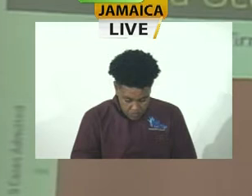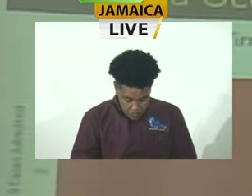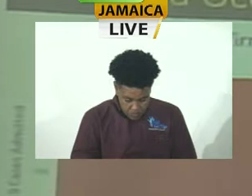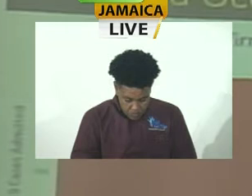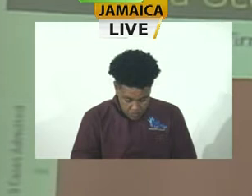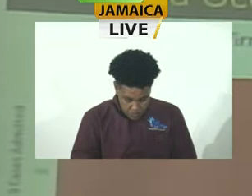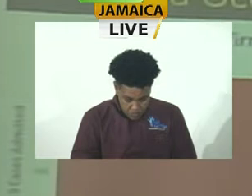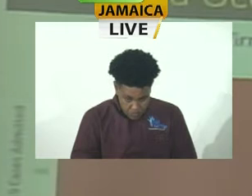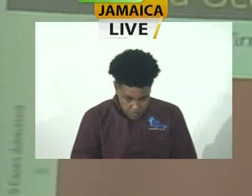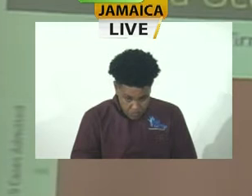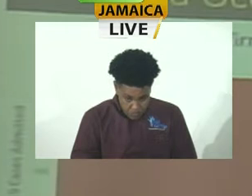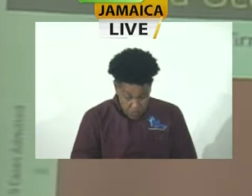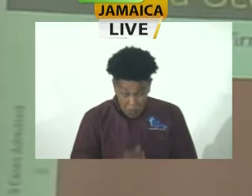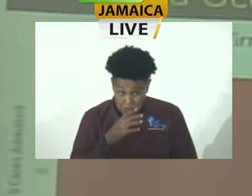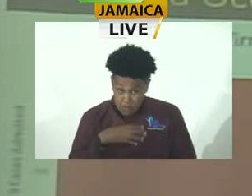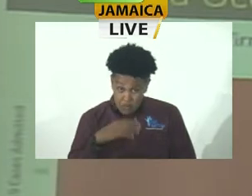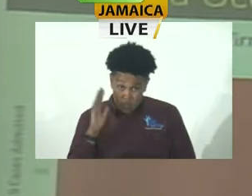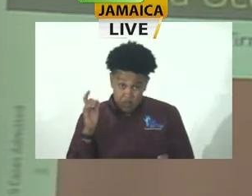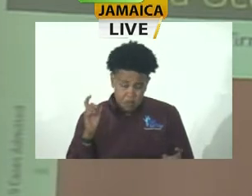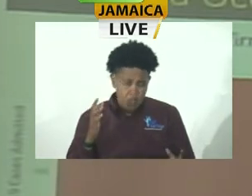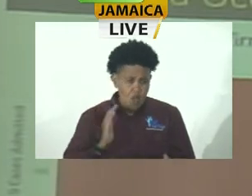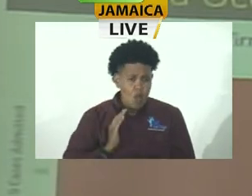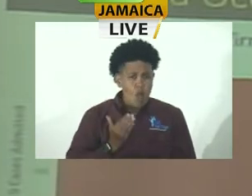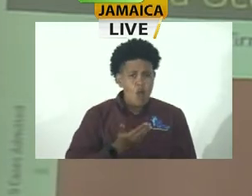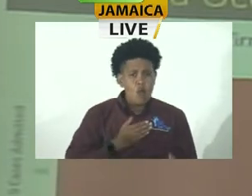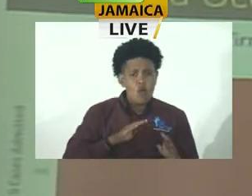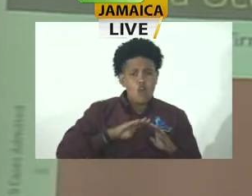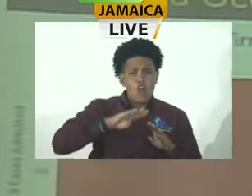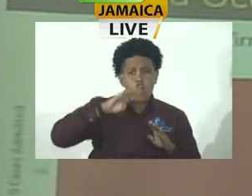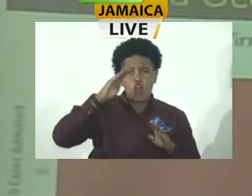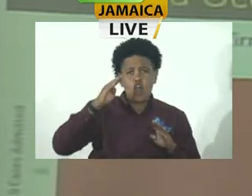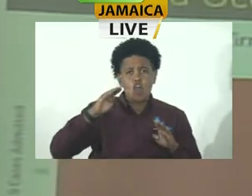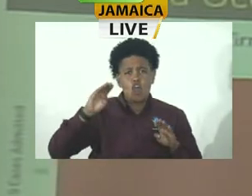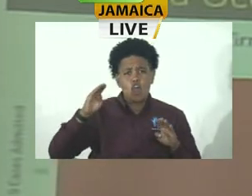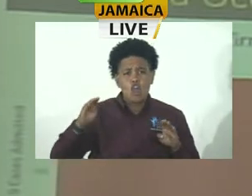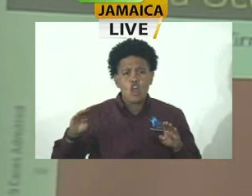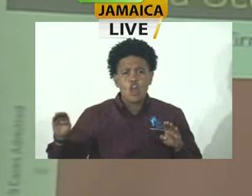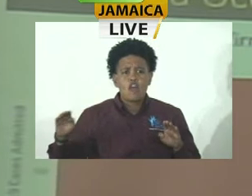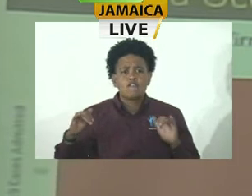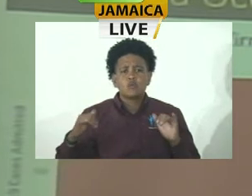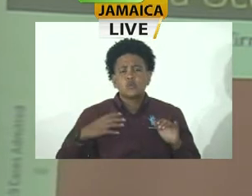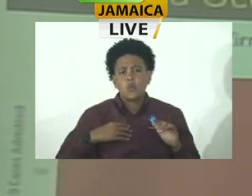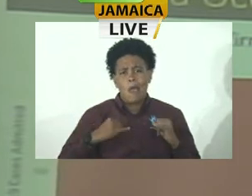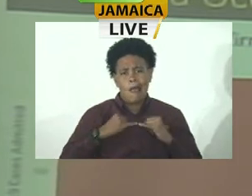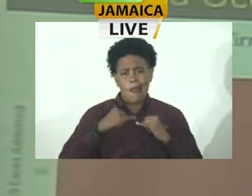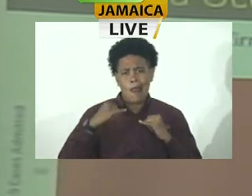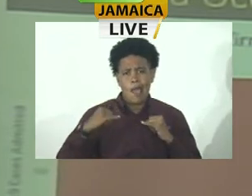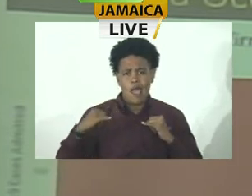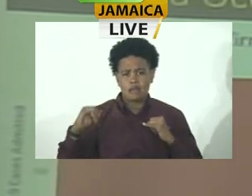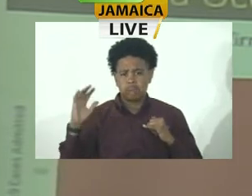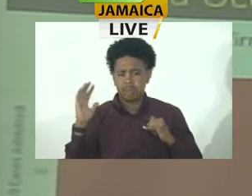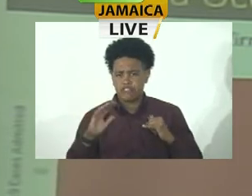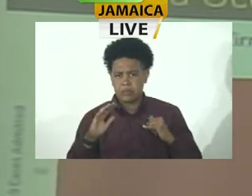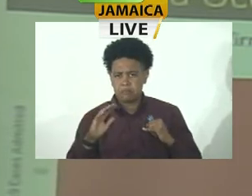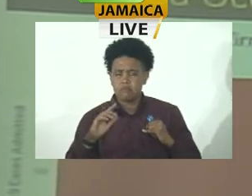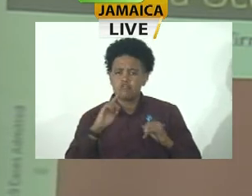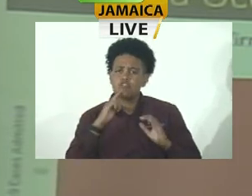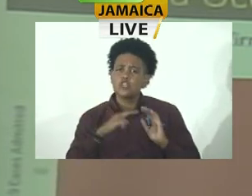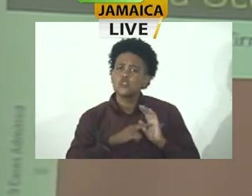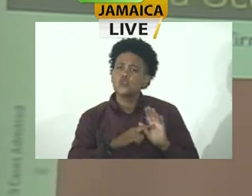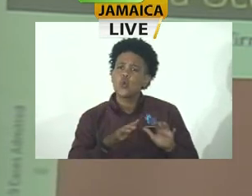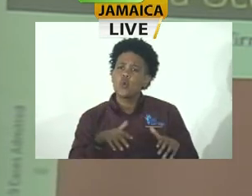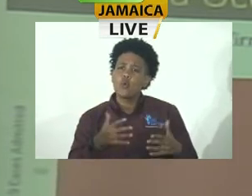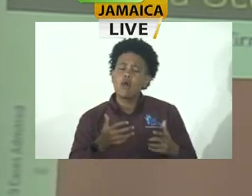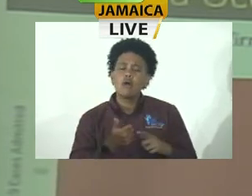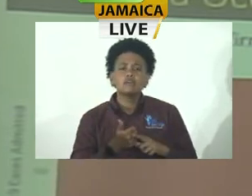madam speaker our our epic curve which is the the white line shows